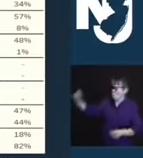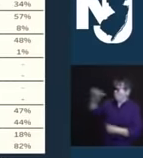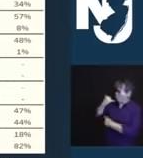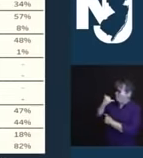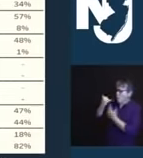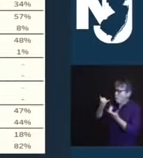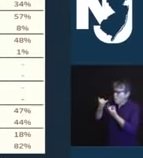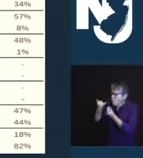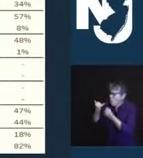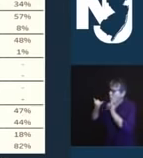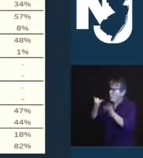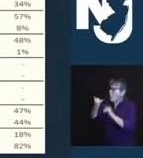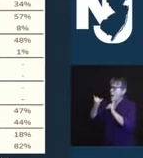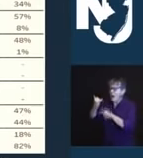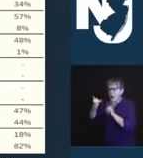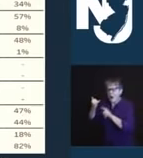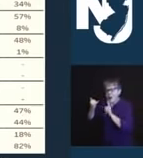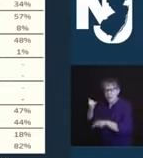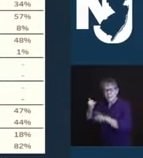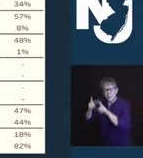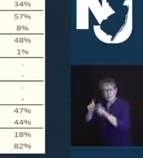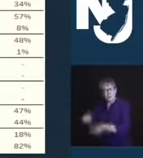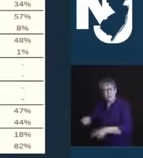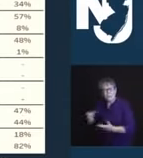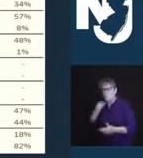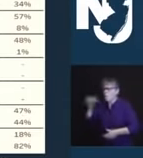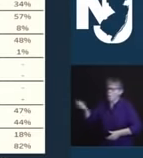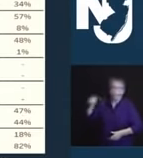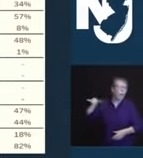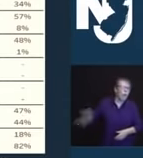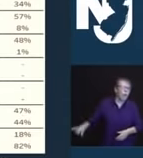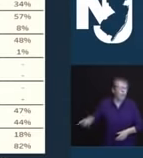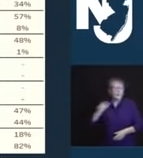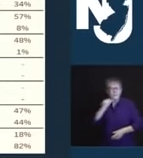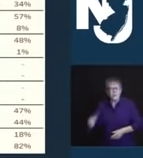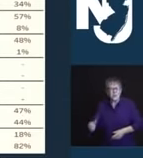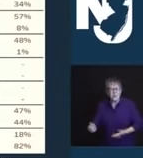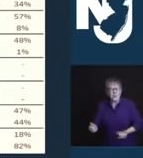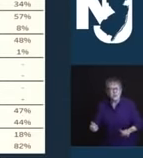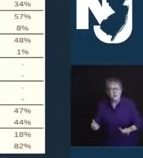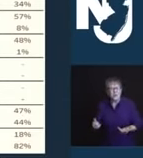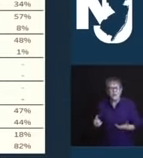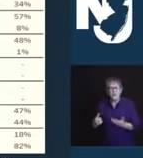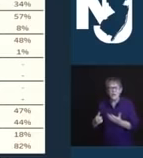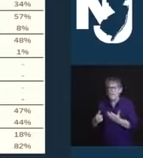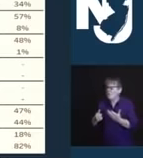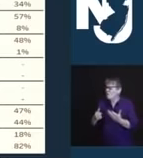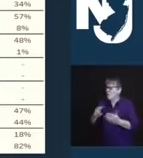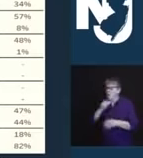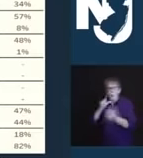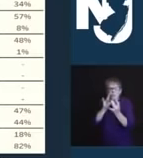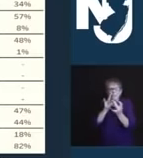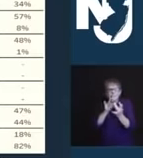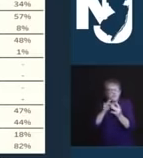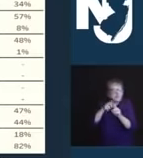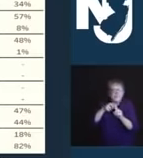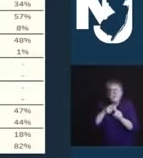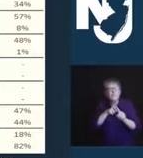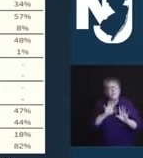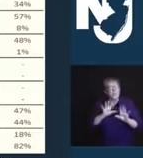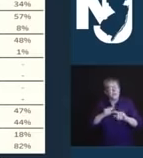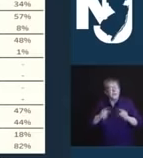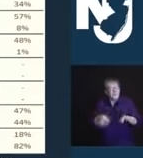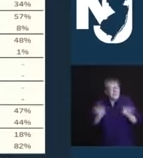and our contact tracers are not out to snitch on anyone. Their sole focus is on making sure you know that you have been